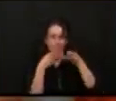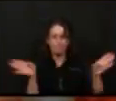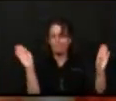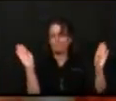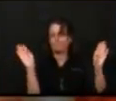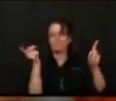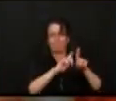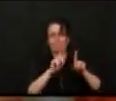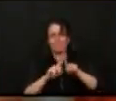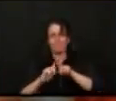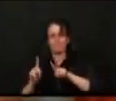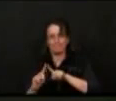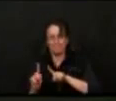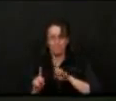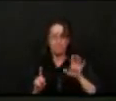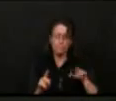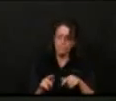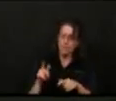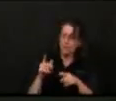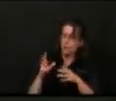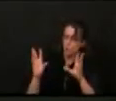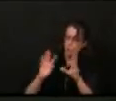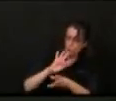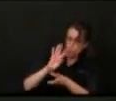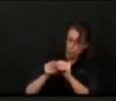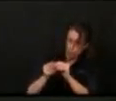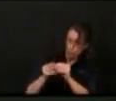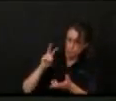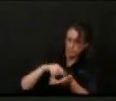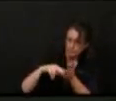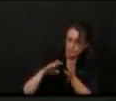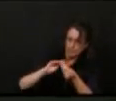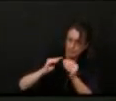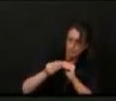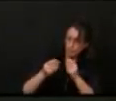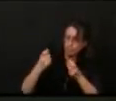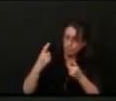fulfill. And how many vehicles total do we have in utilities and